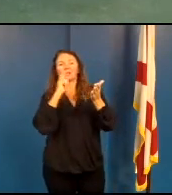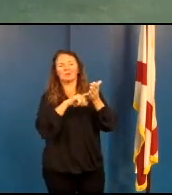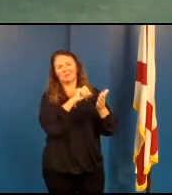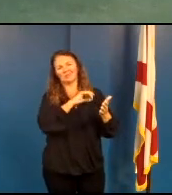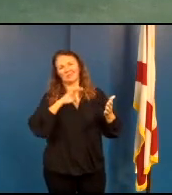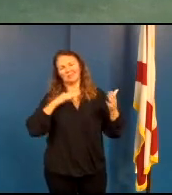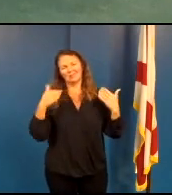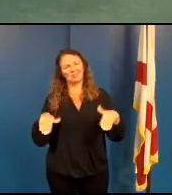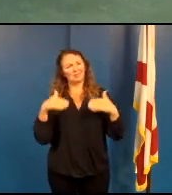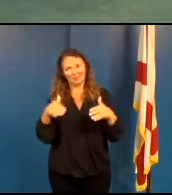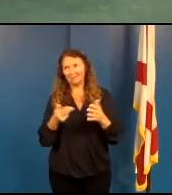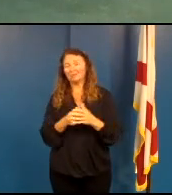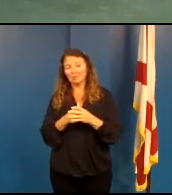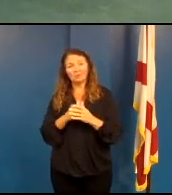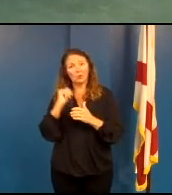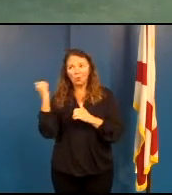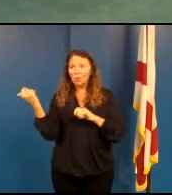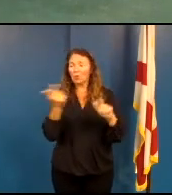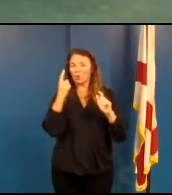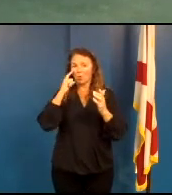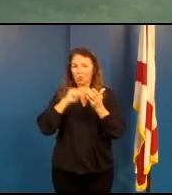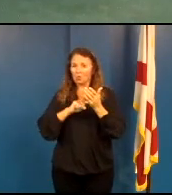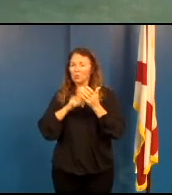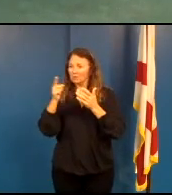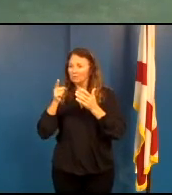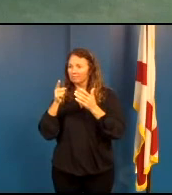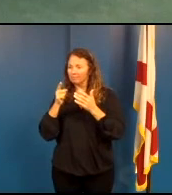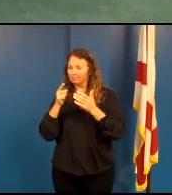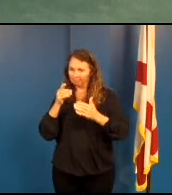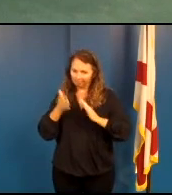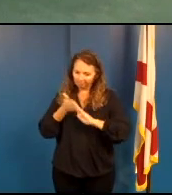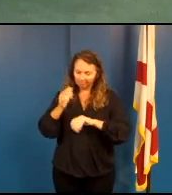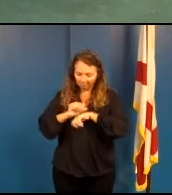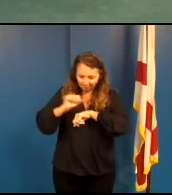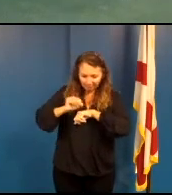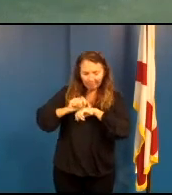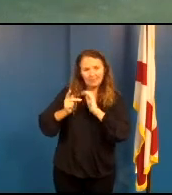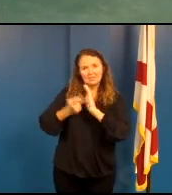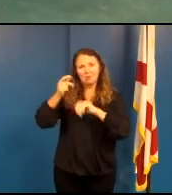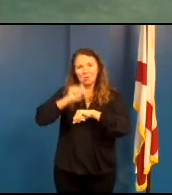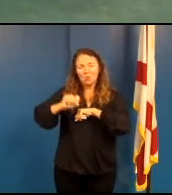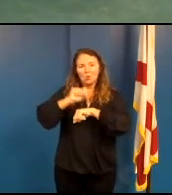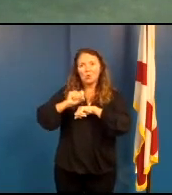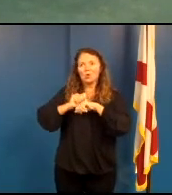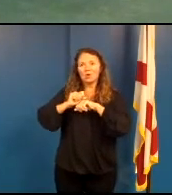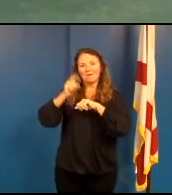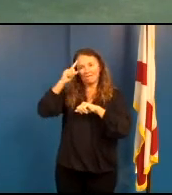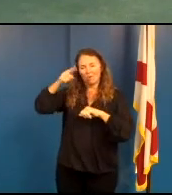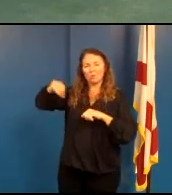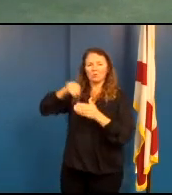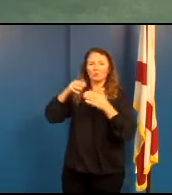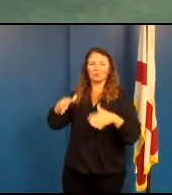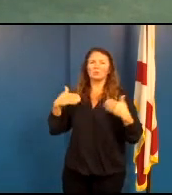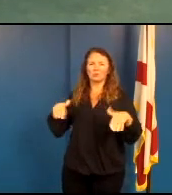staff. Everybody is stepping up and filling in the gaps and working double time and double hard, and I just want to recognize